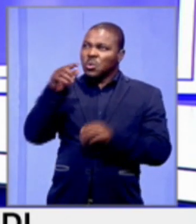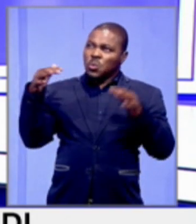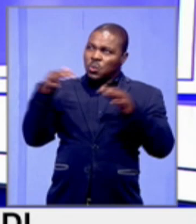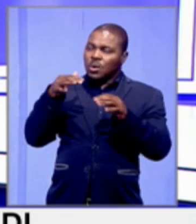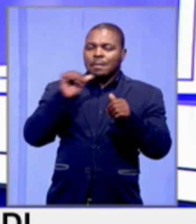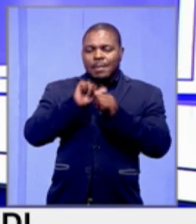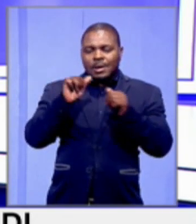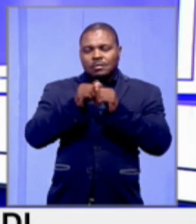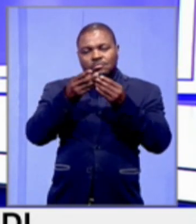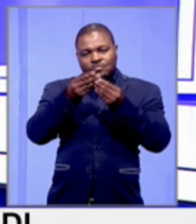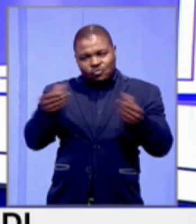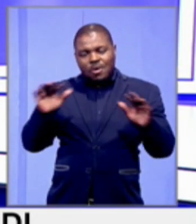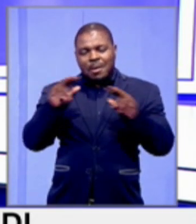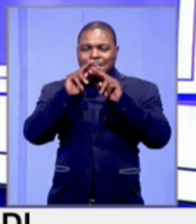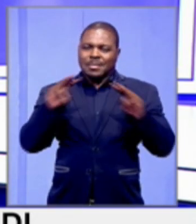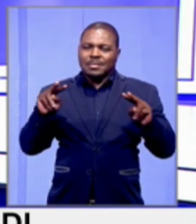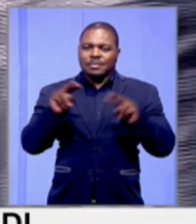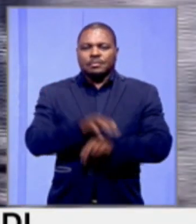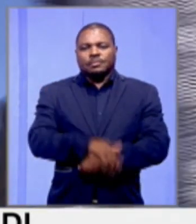ka khutso.